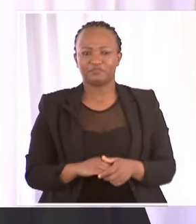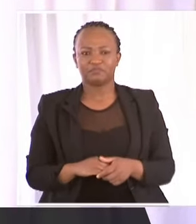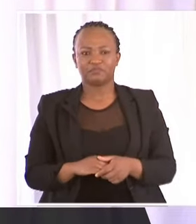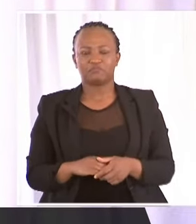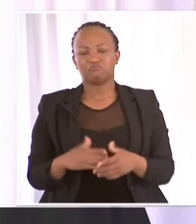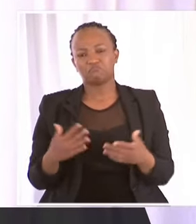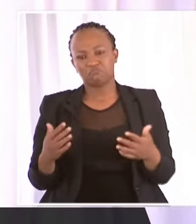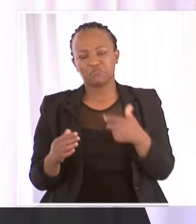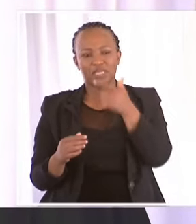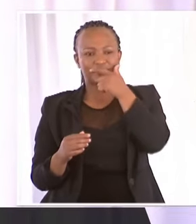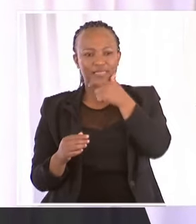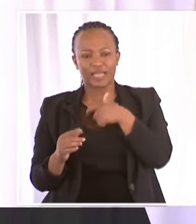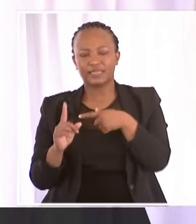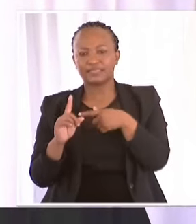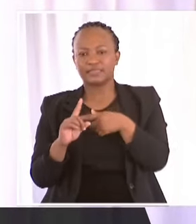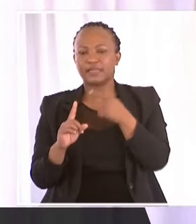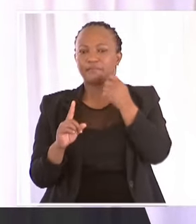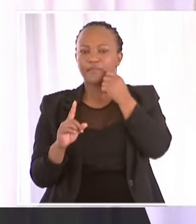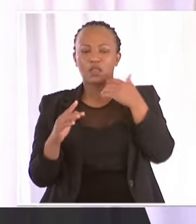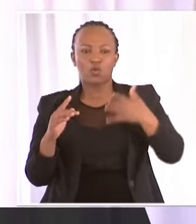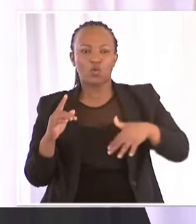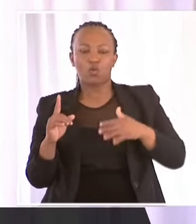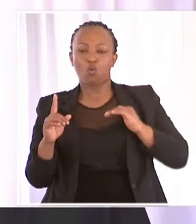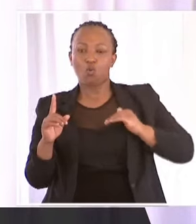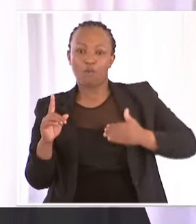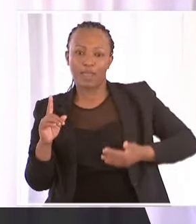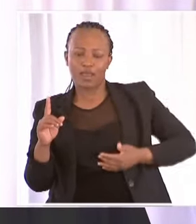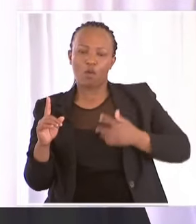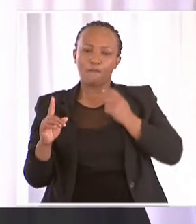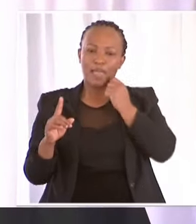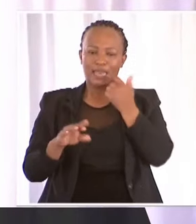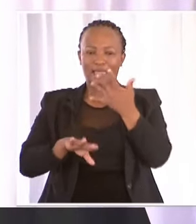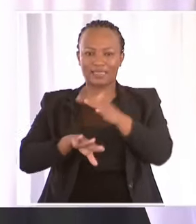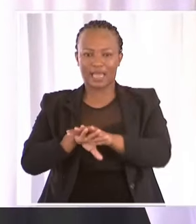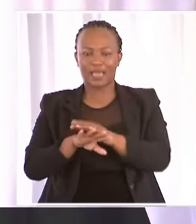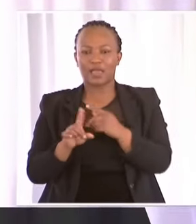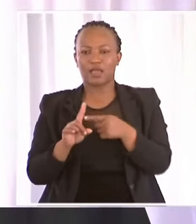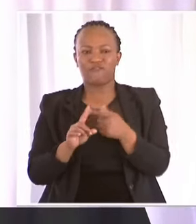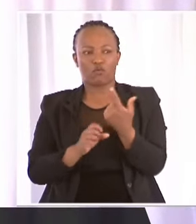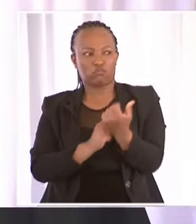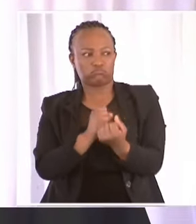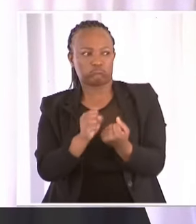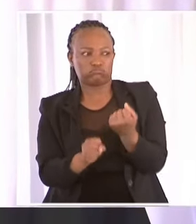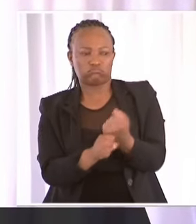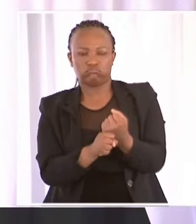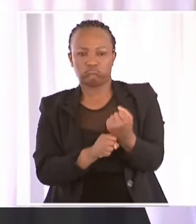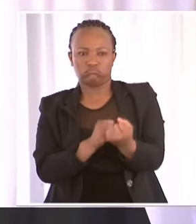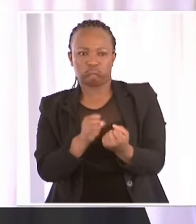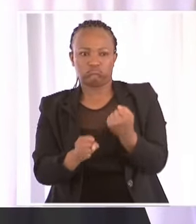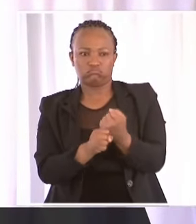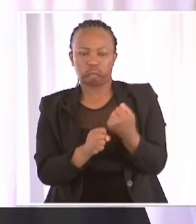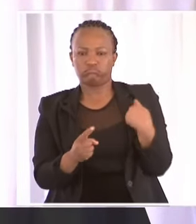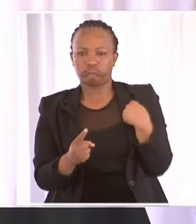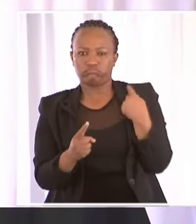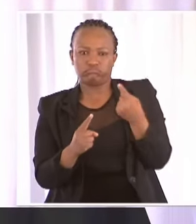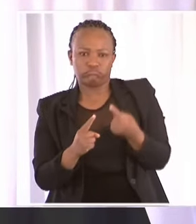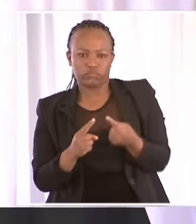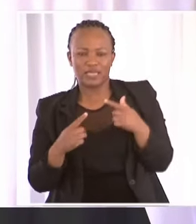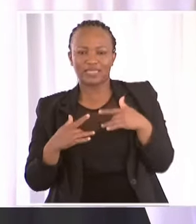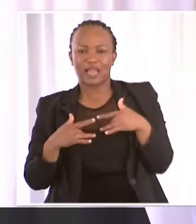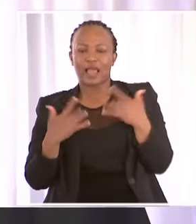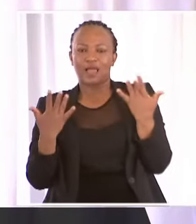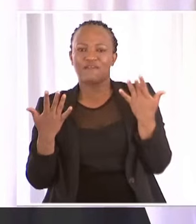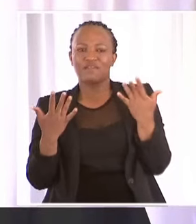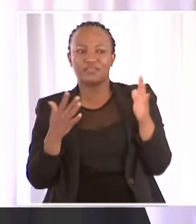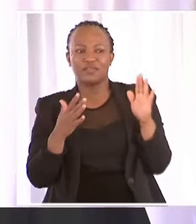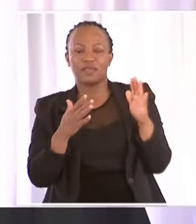been said that when a great man or woman dies, for years, the light they leave